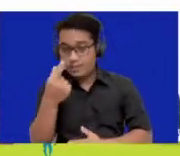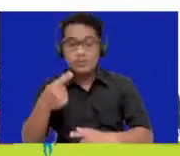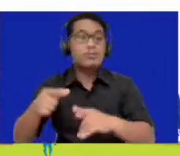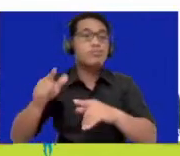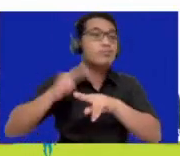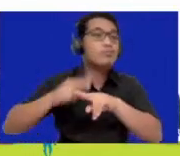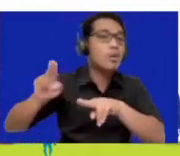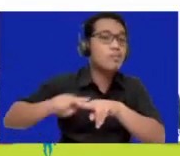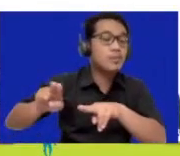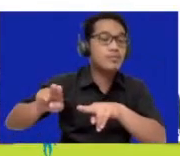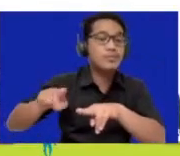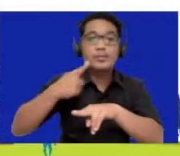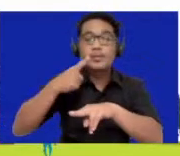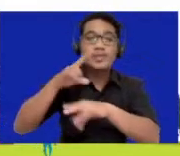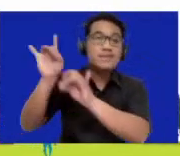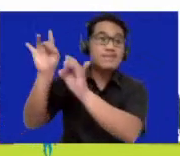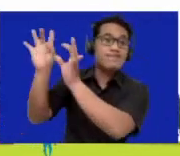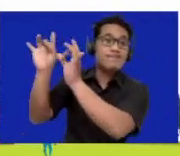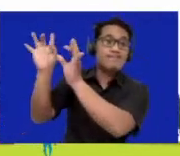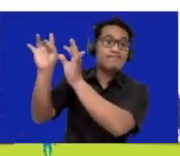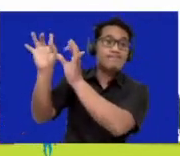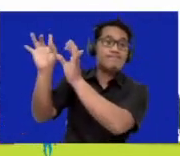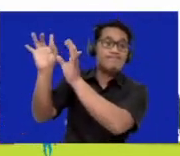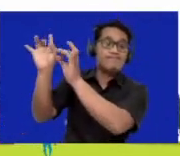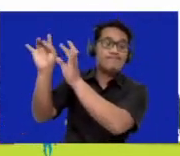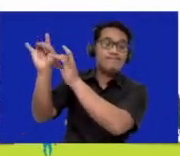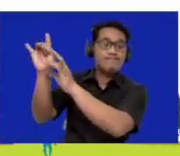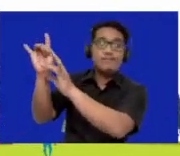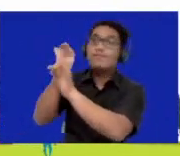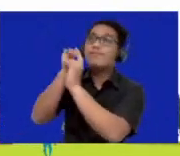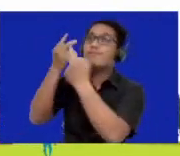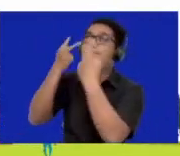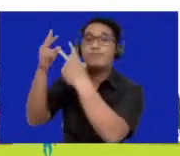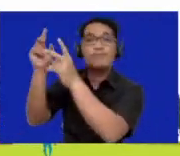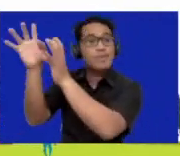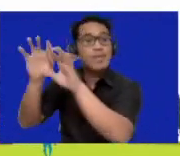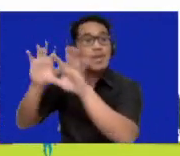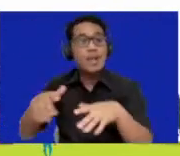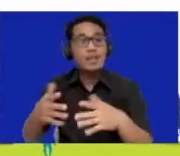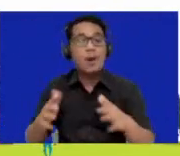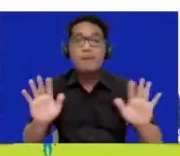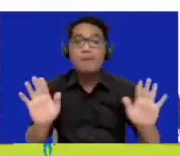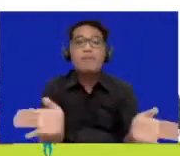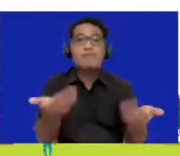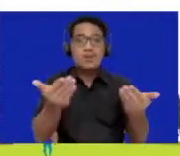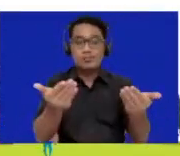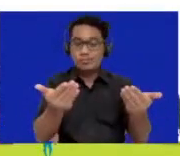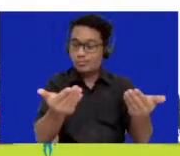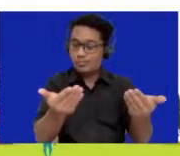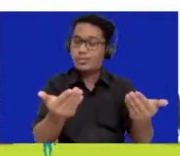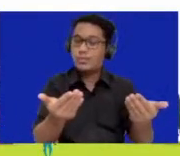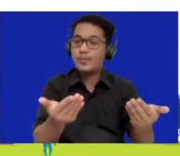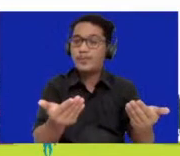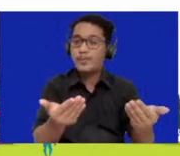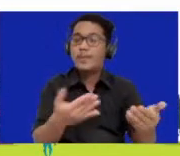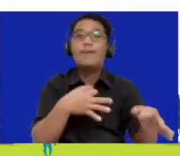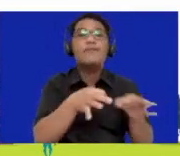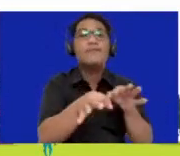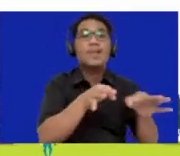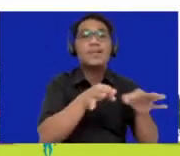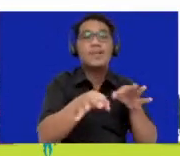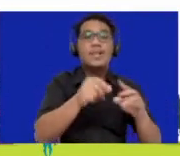coastal embankments and raising awareness at the community level. The key success factor